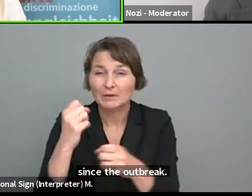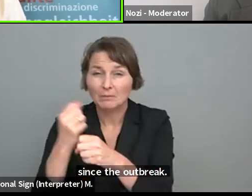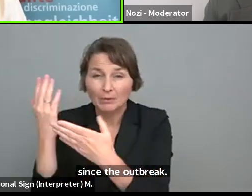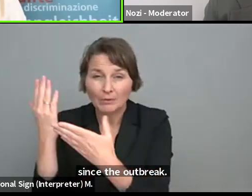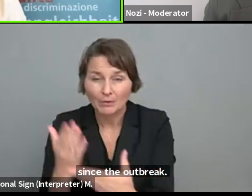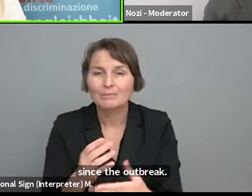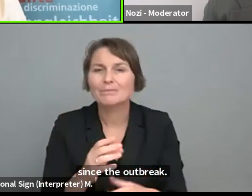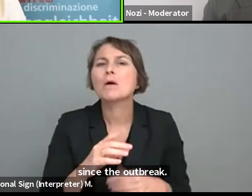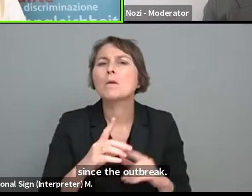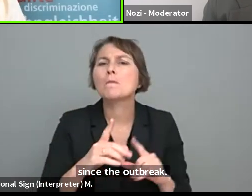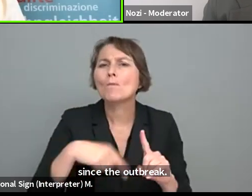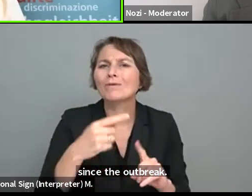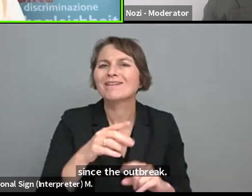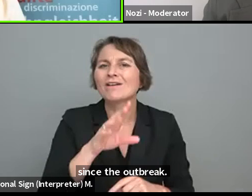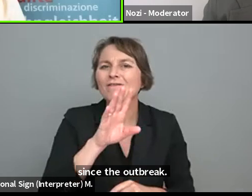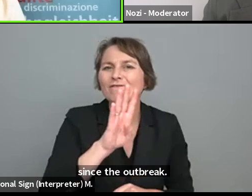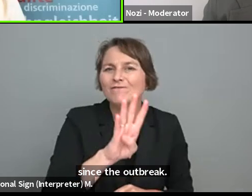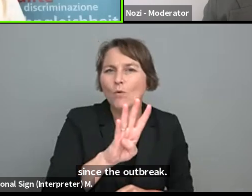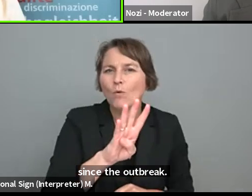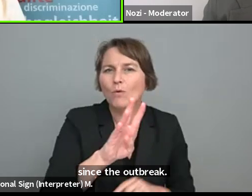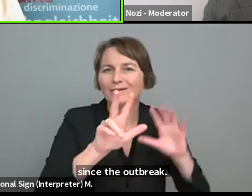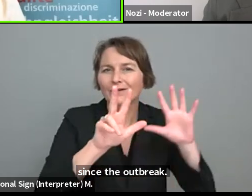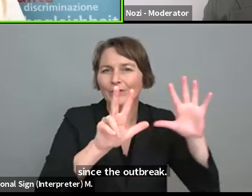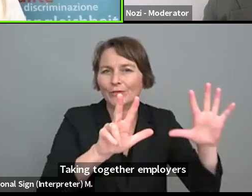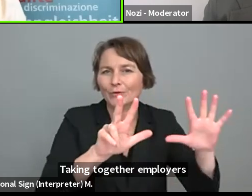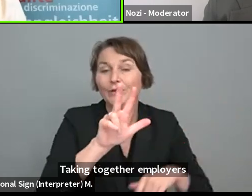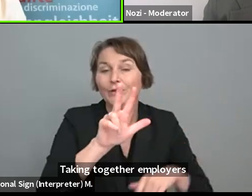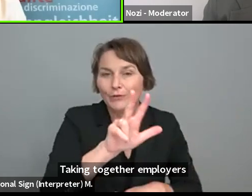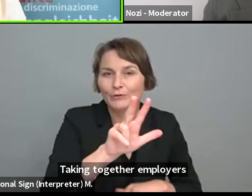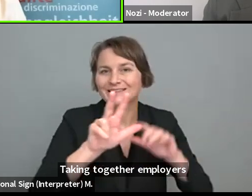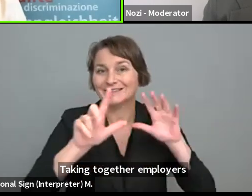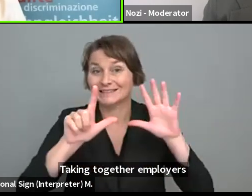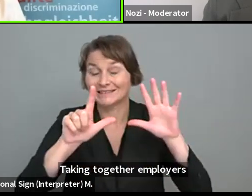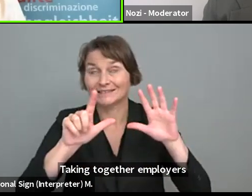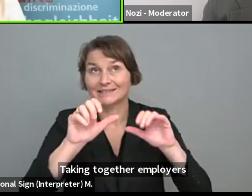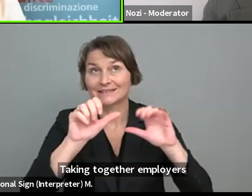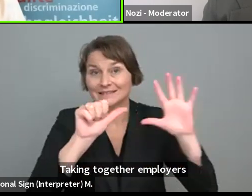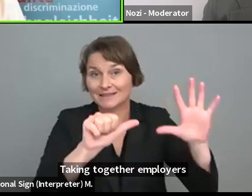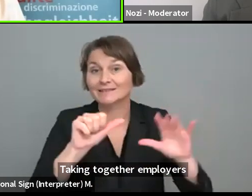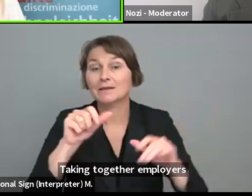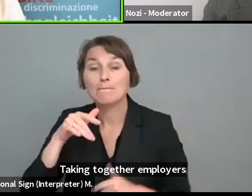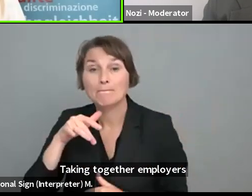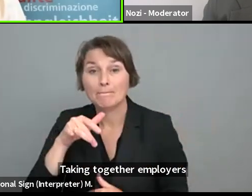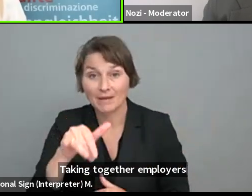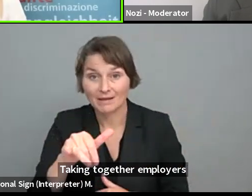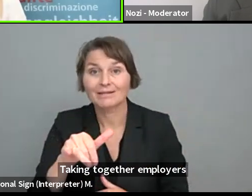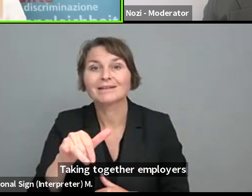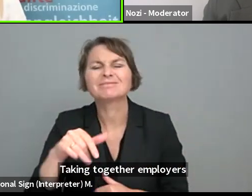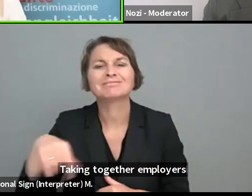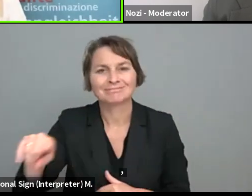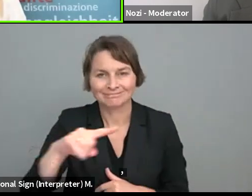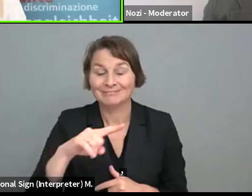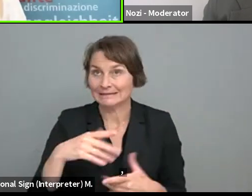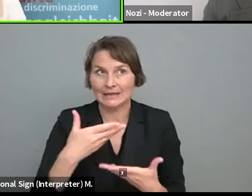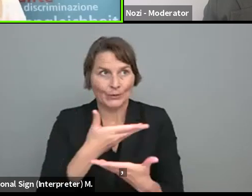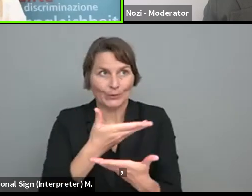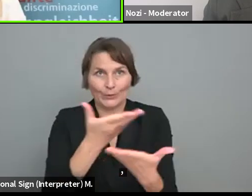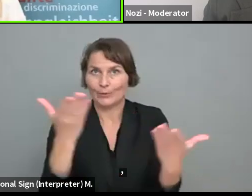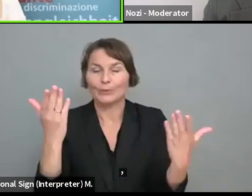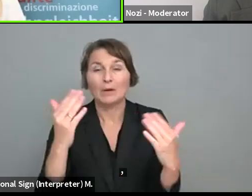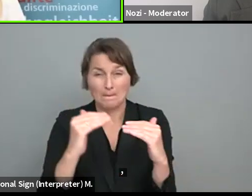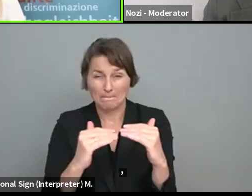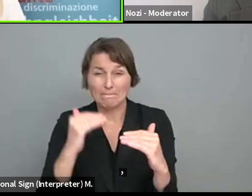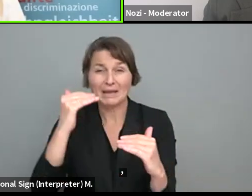436 million enterprises in the hardest hit sectors worldwide are currently facing high risk